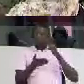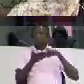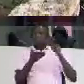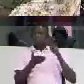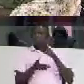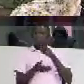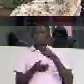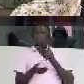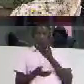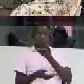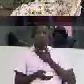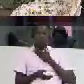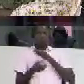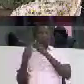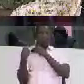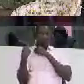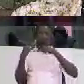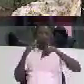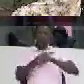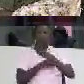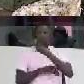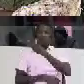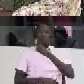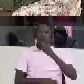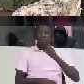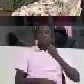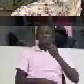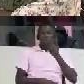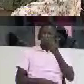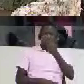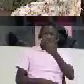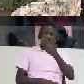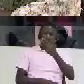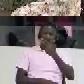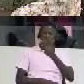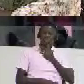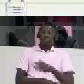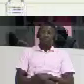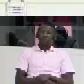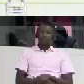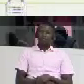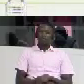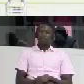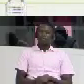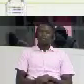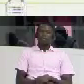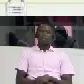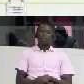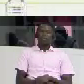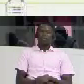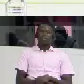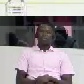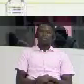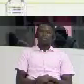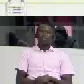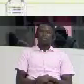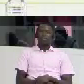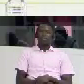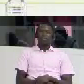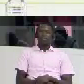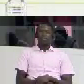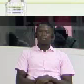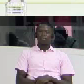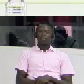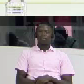role in 2009. waaw Mr Colley jërëjëf dañ bëggoon a leeral rek ne yow li nga xam ne mooy woon